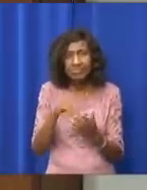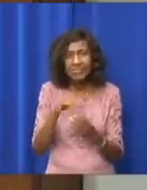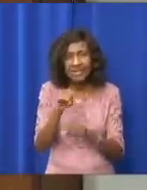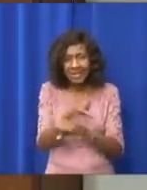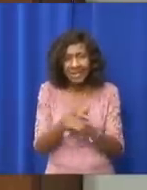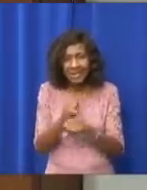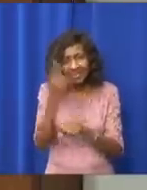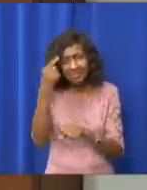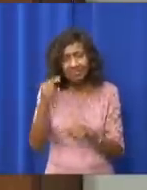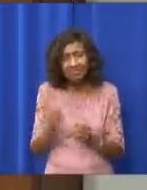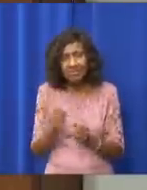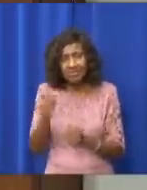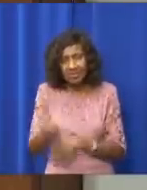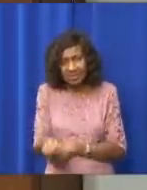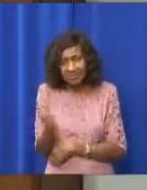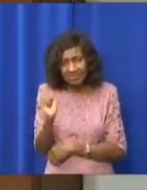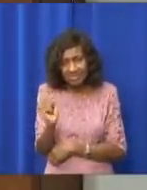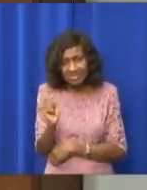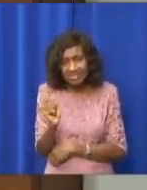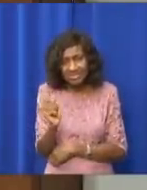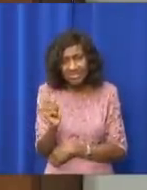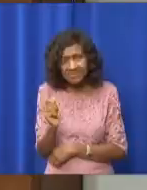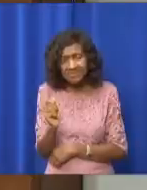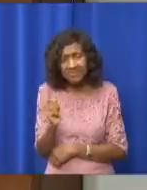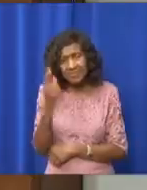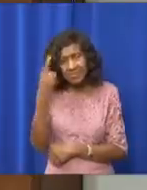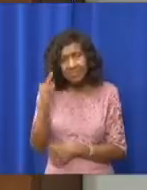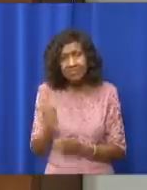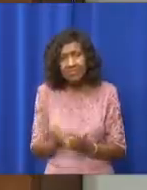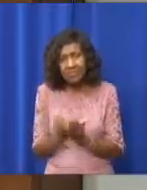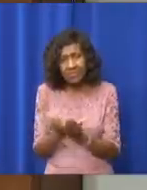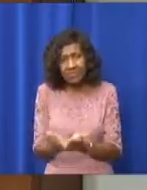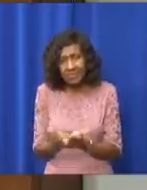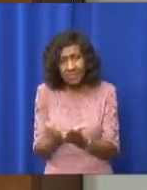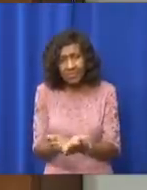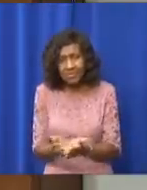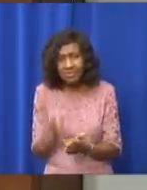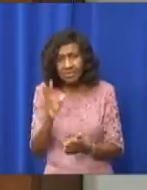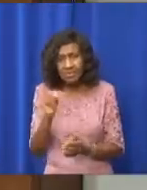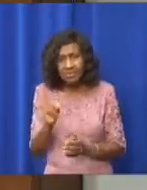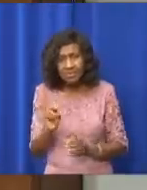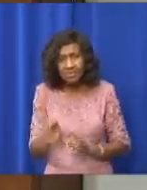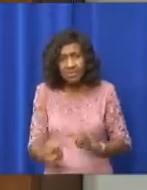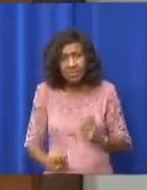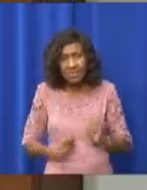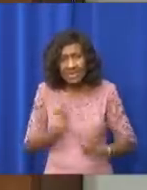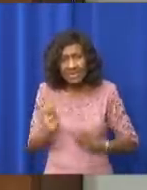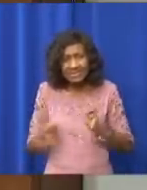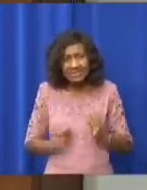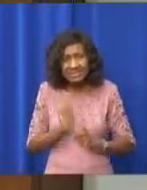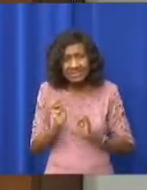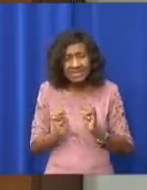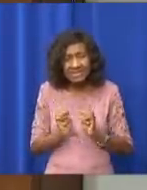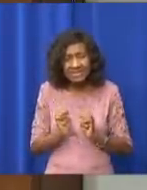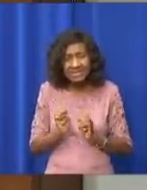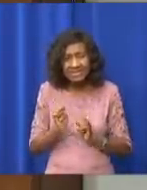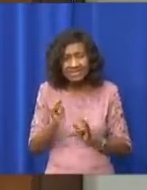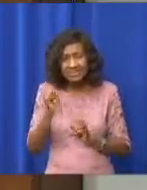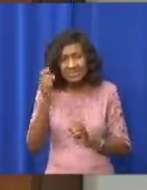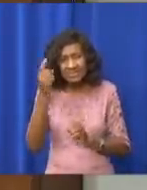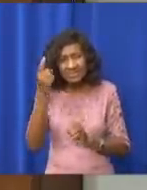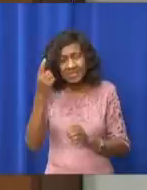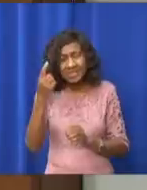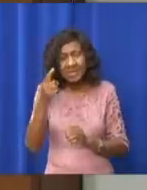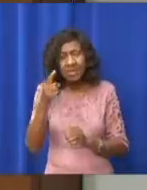in place as it relates to boats engaged in fishing. No exercise, fishing or boating is permitted at the